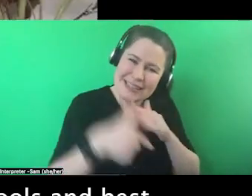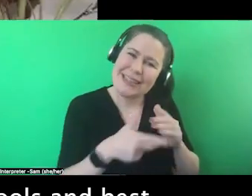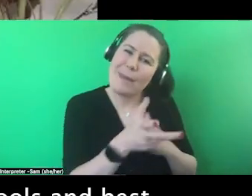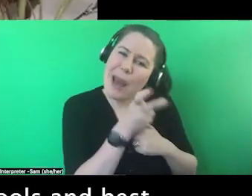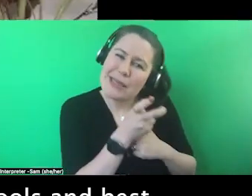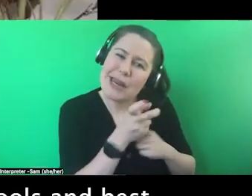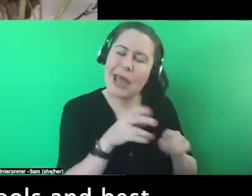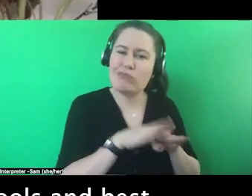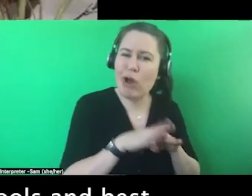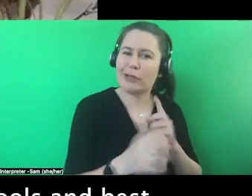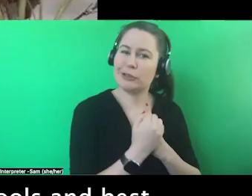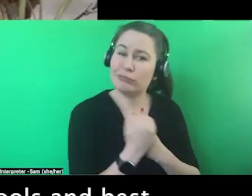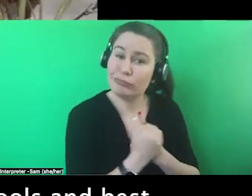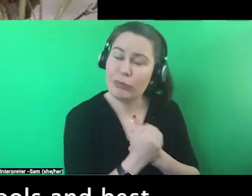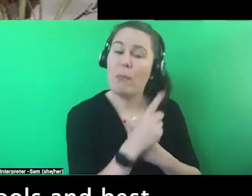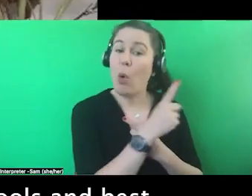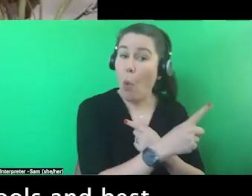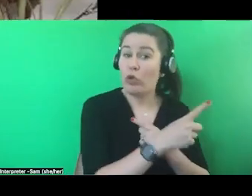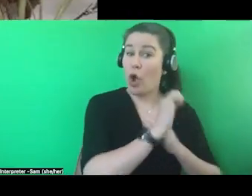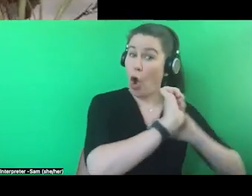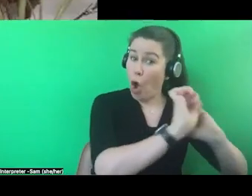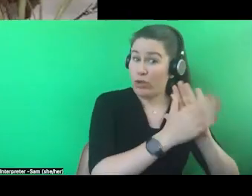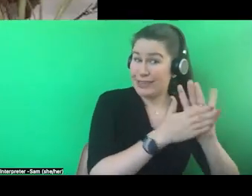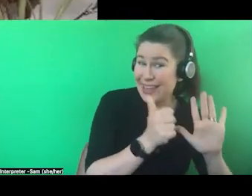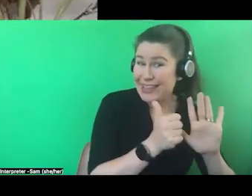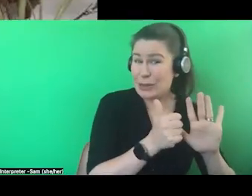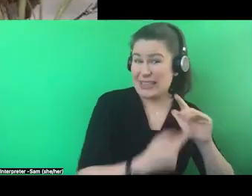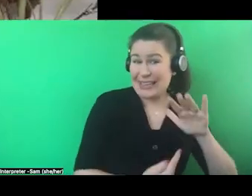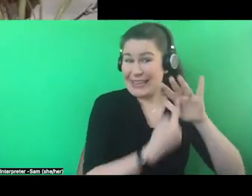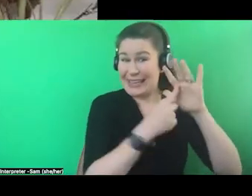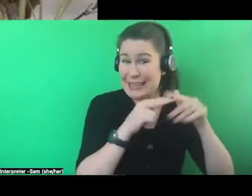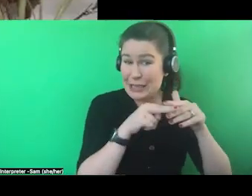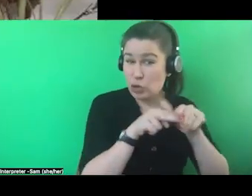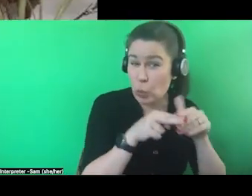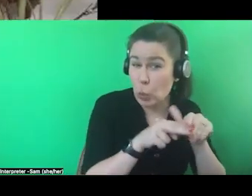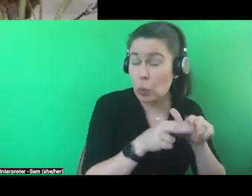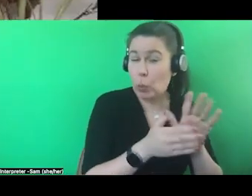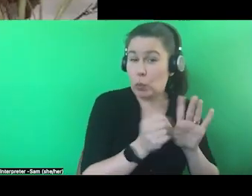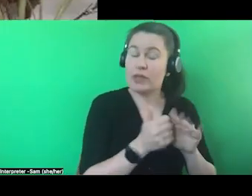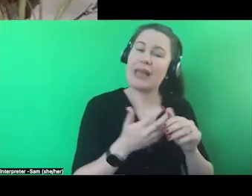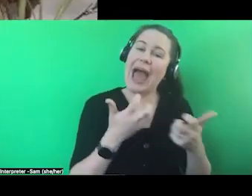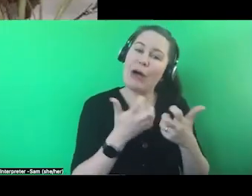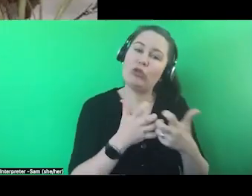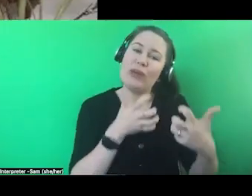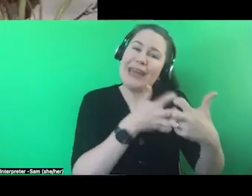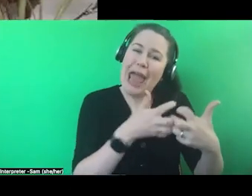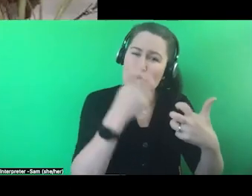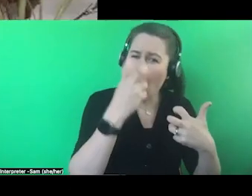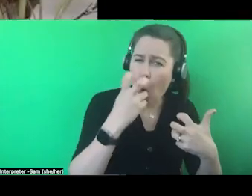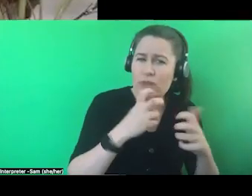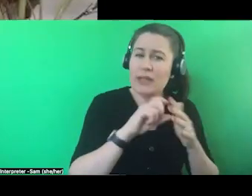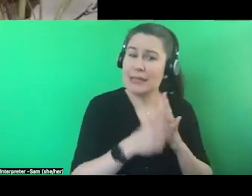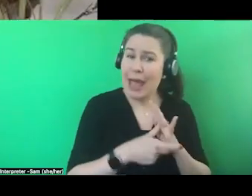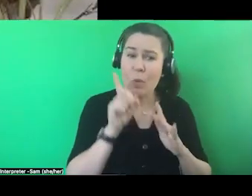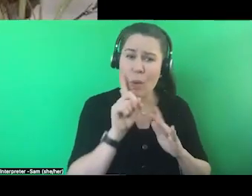to also share key tools and best practice for working with and engaging older disabled women in